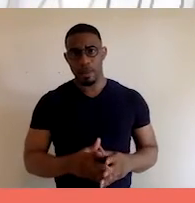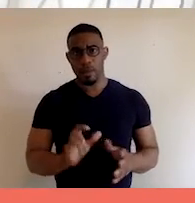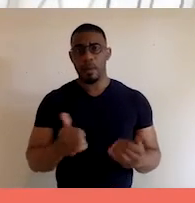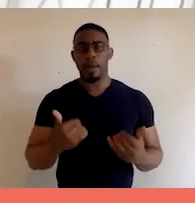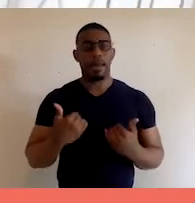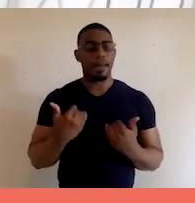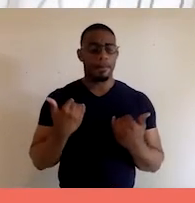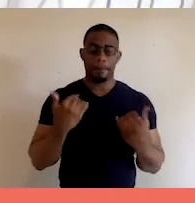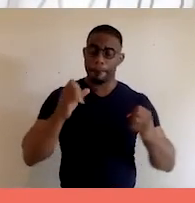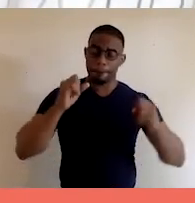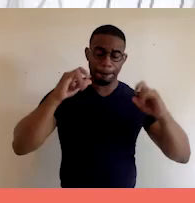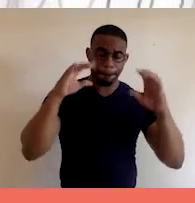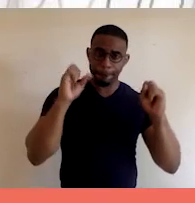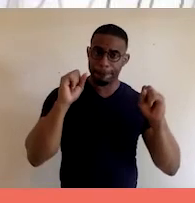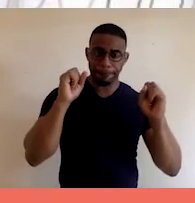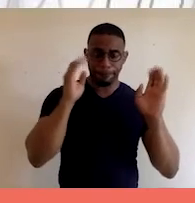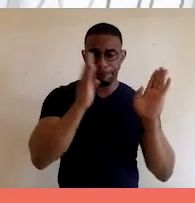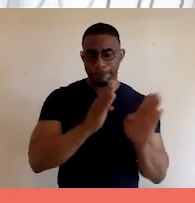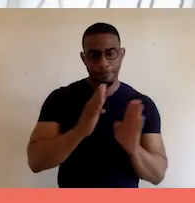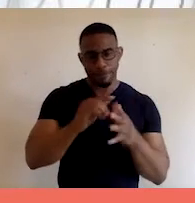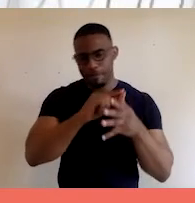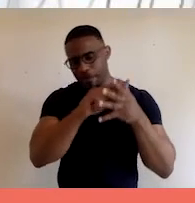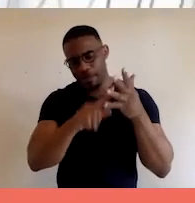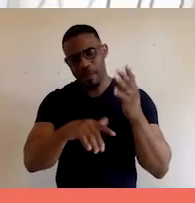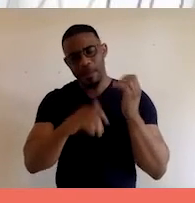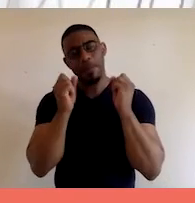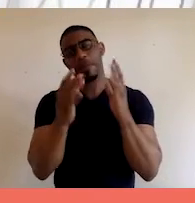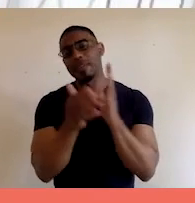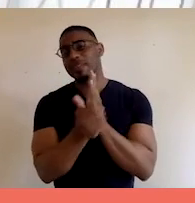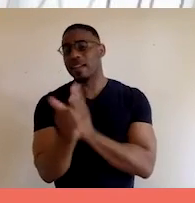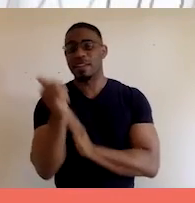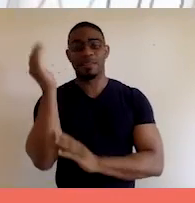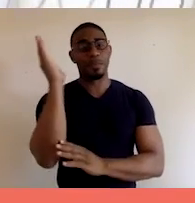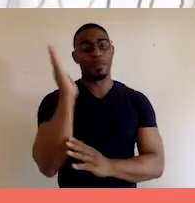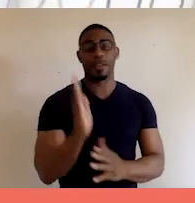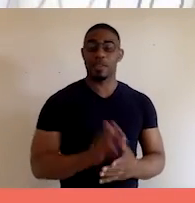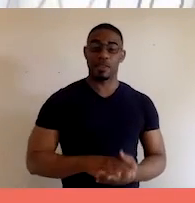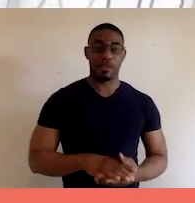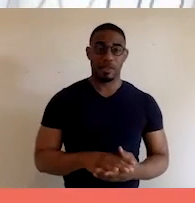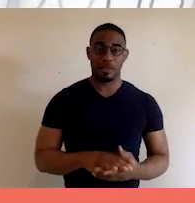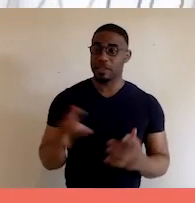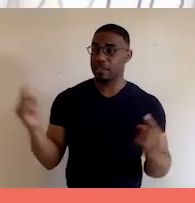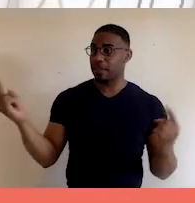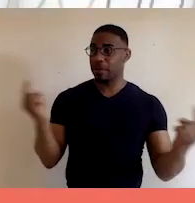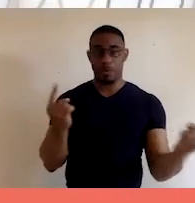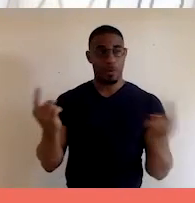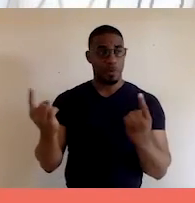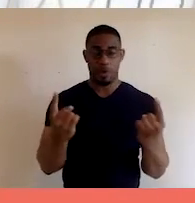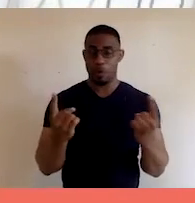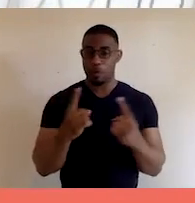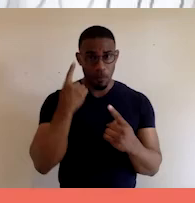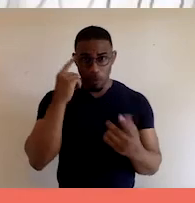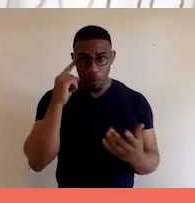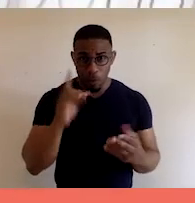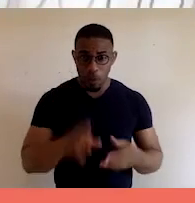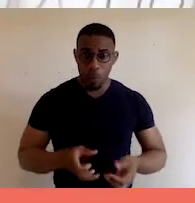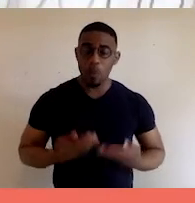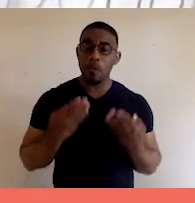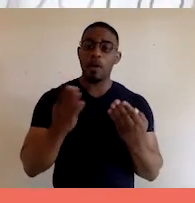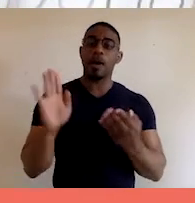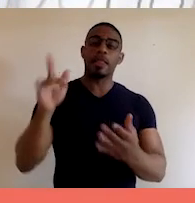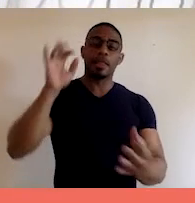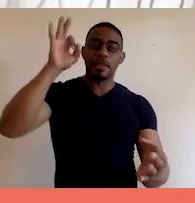have an amazing lineup. So many talented speakers came forward to provide